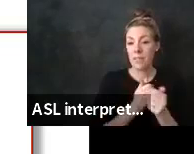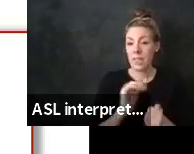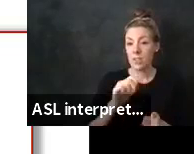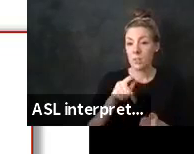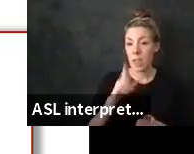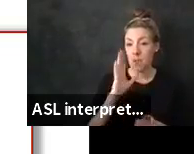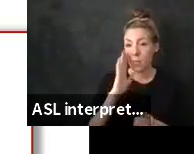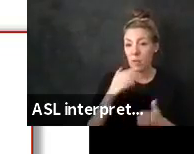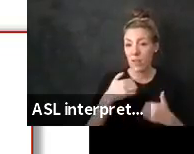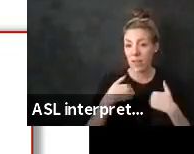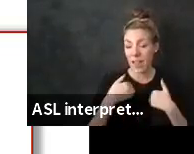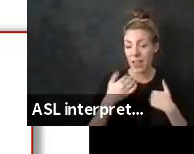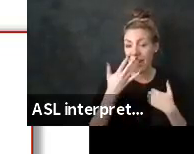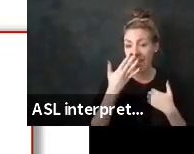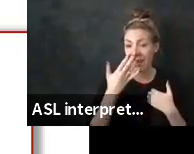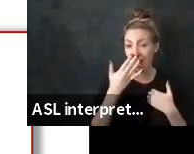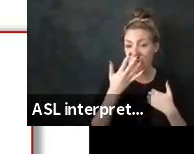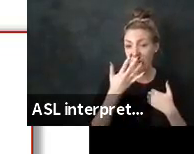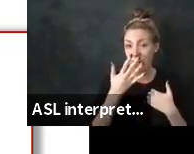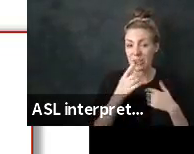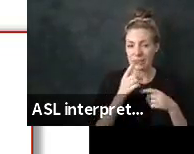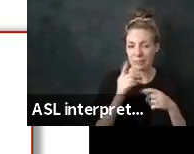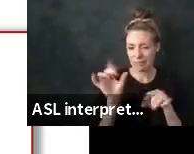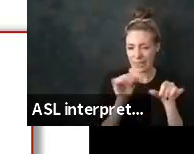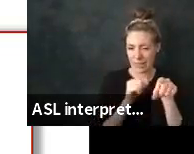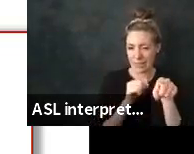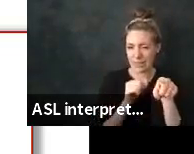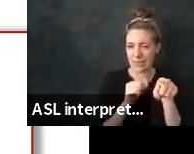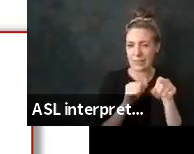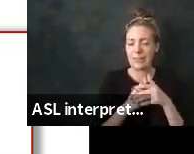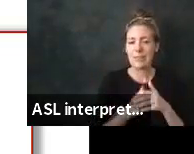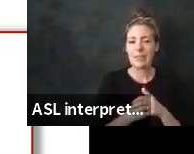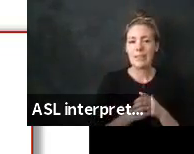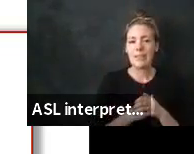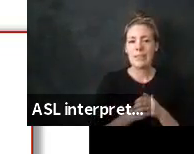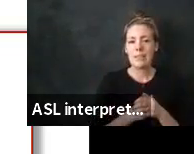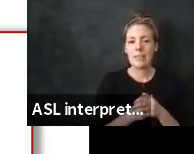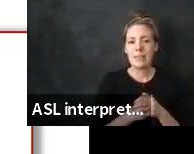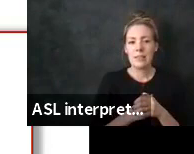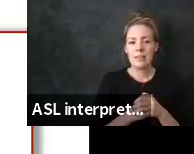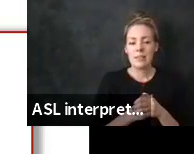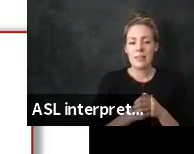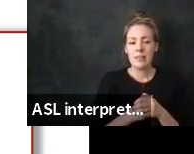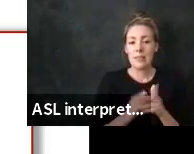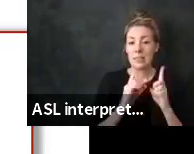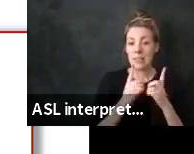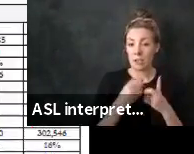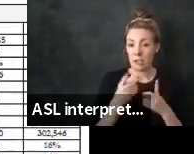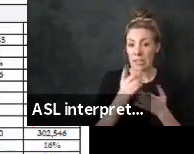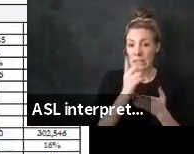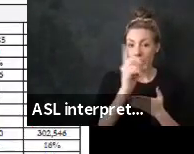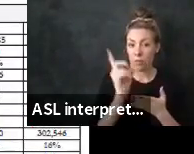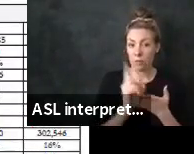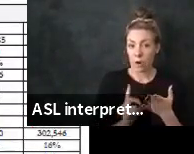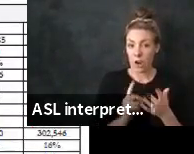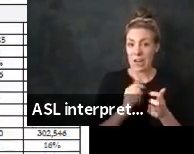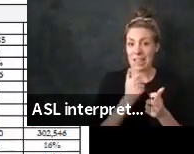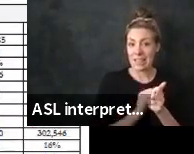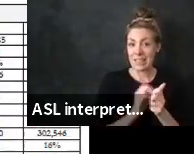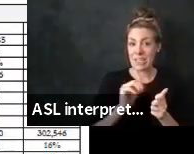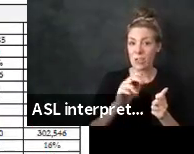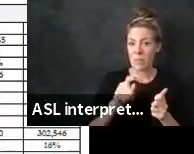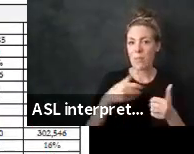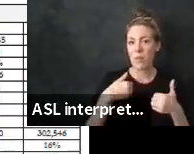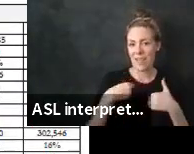depiction, a color depiction, similar to this, of the districts that you've drawn. And then each map will come with its